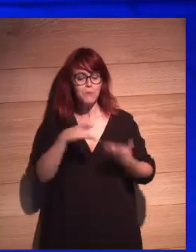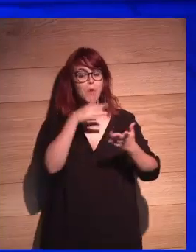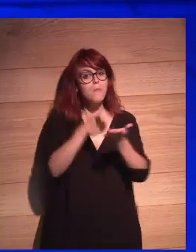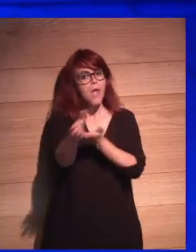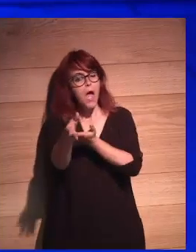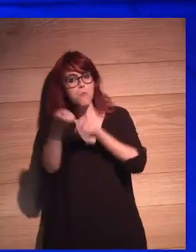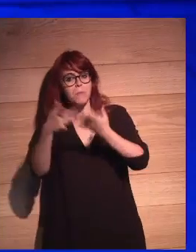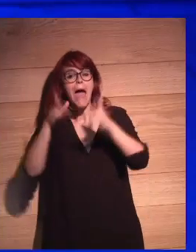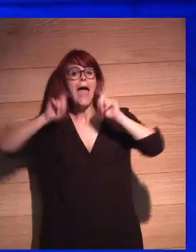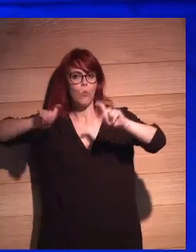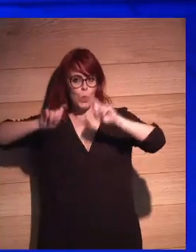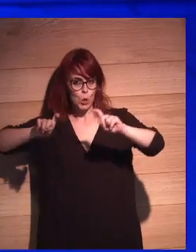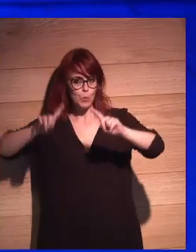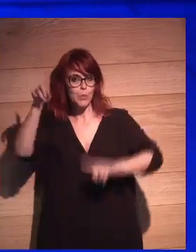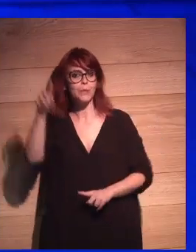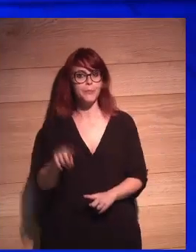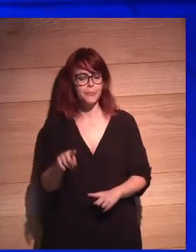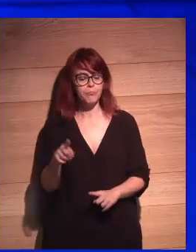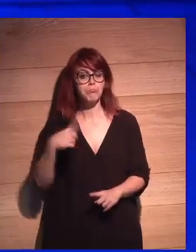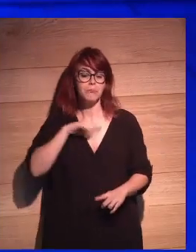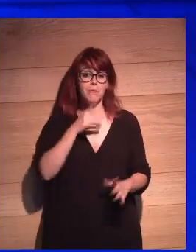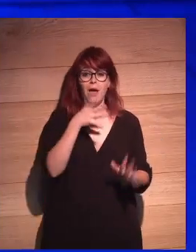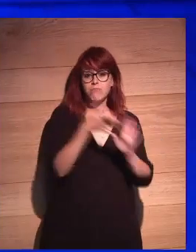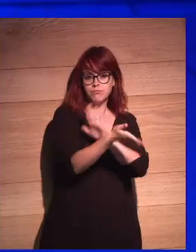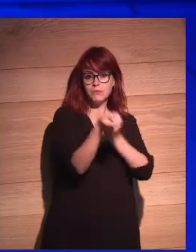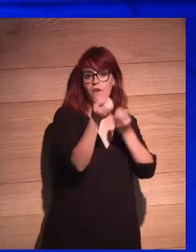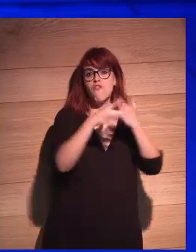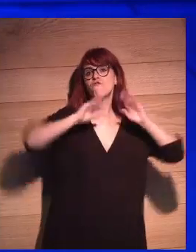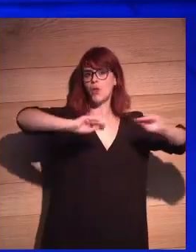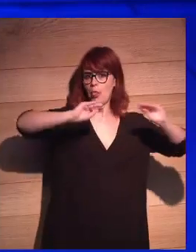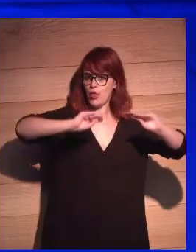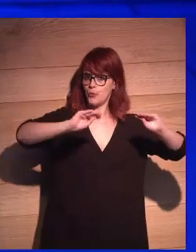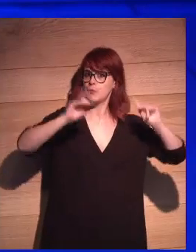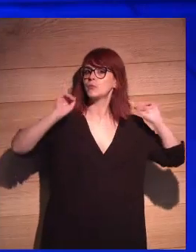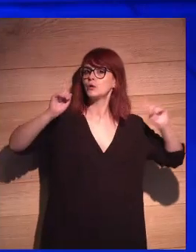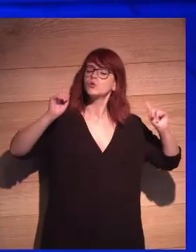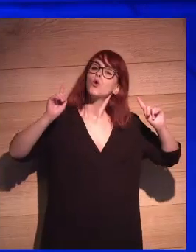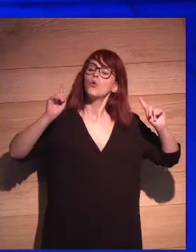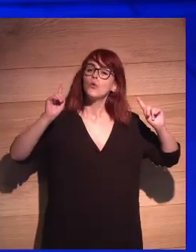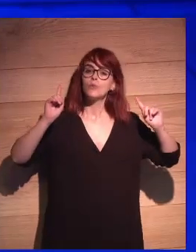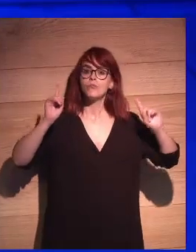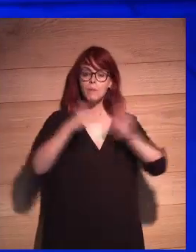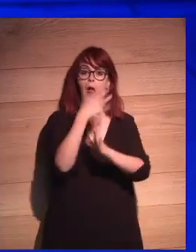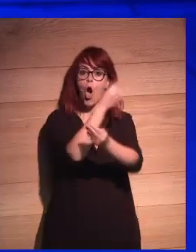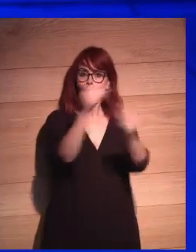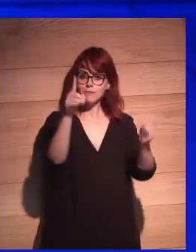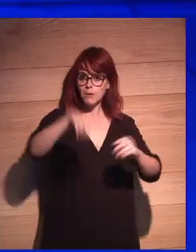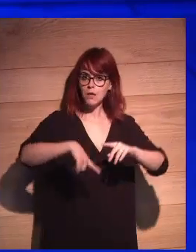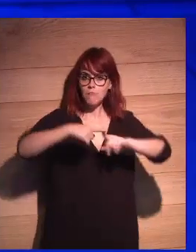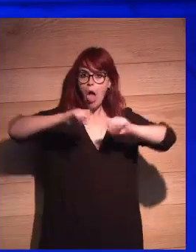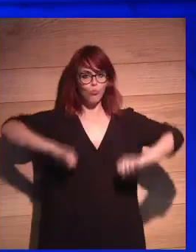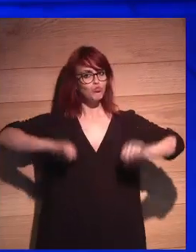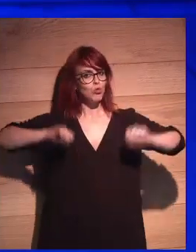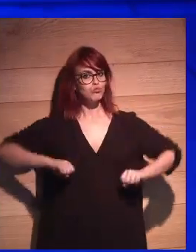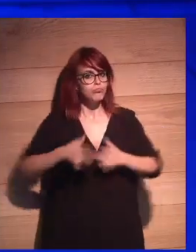a competitive aspect to this, and they want to go and win. But there's also this side of what we